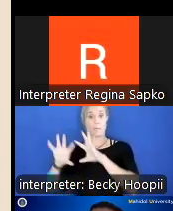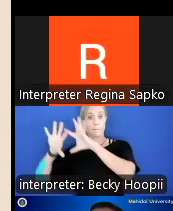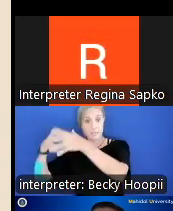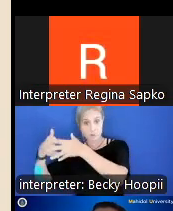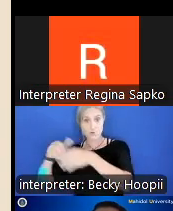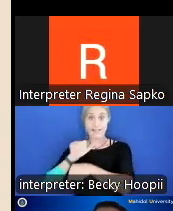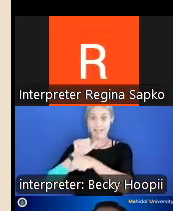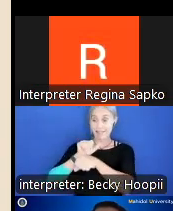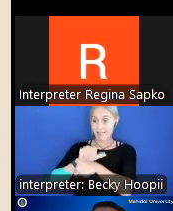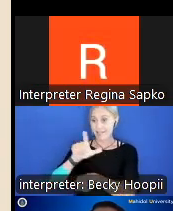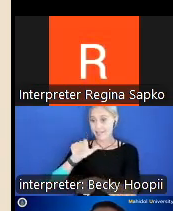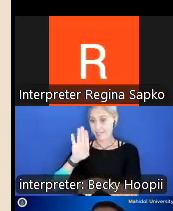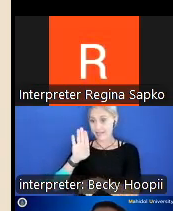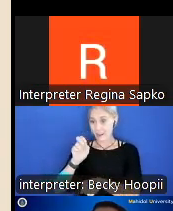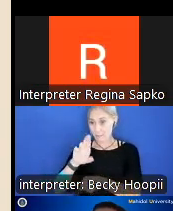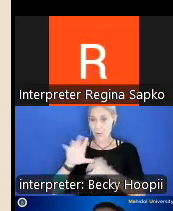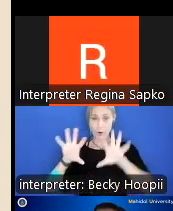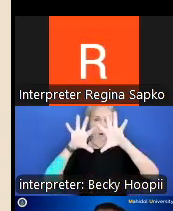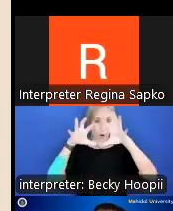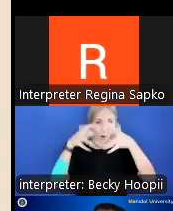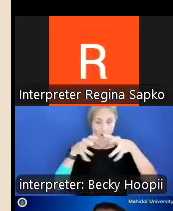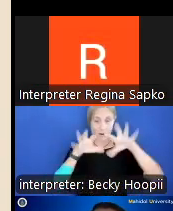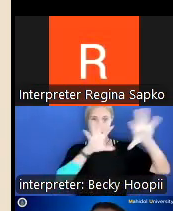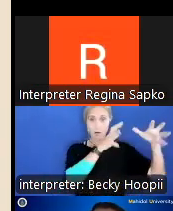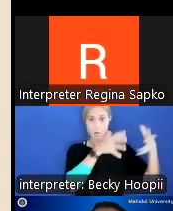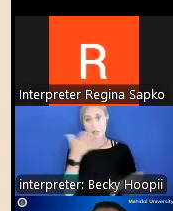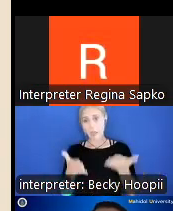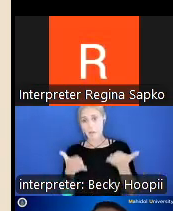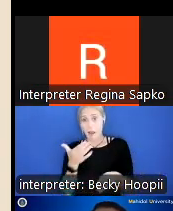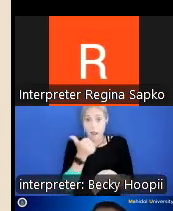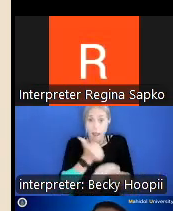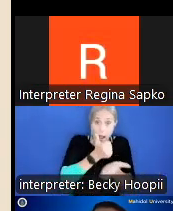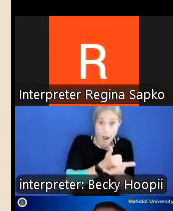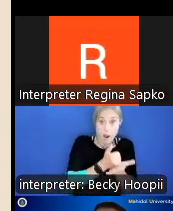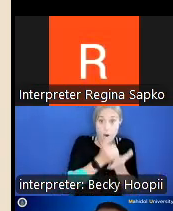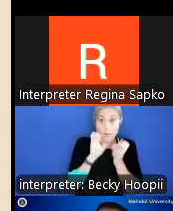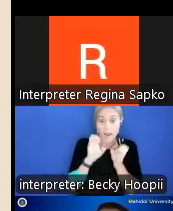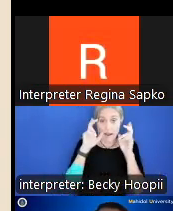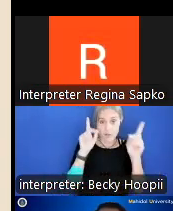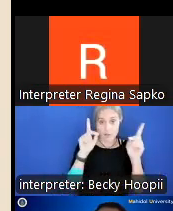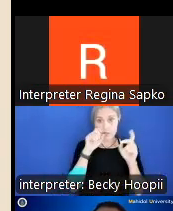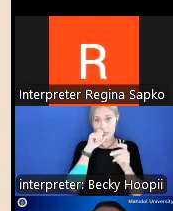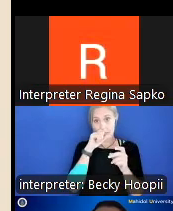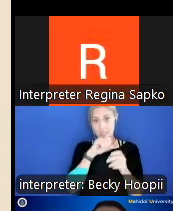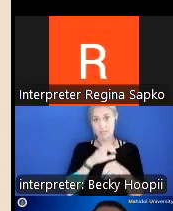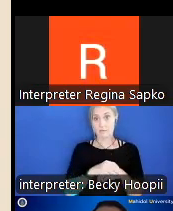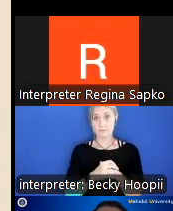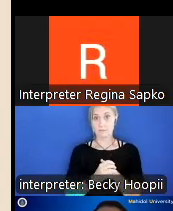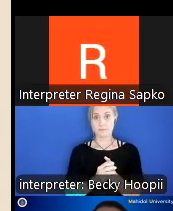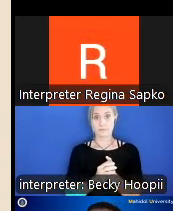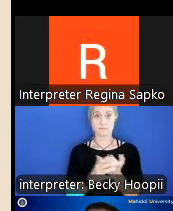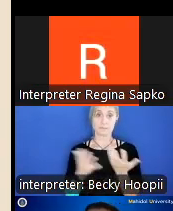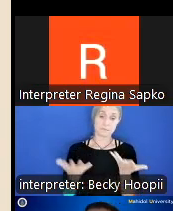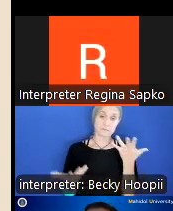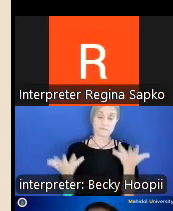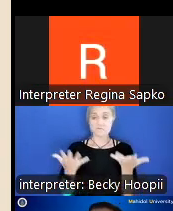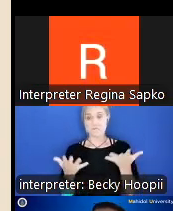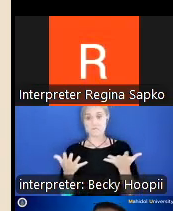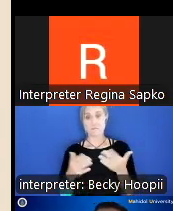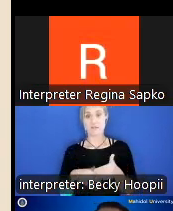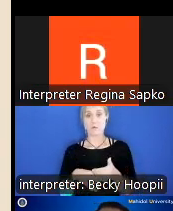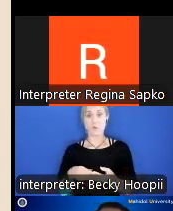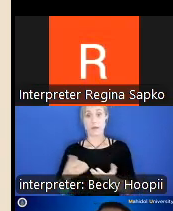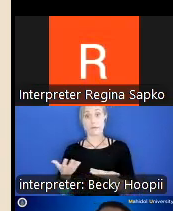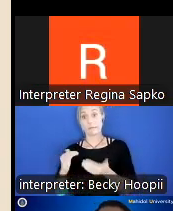and some of them may like health education, that is more less funding or